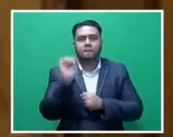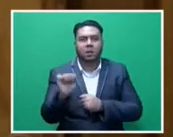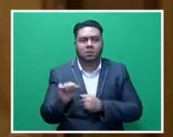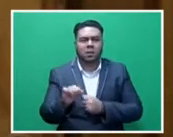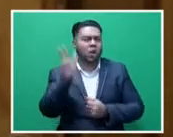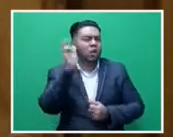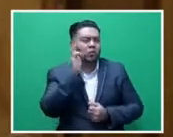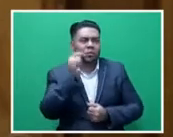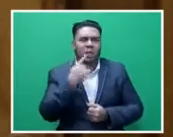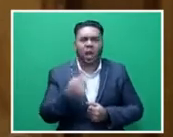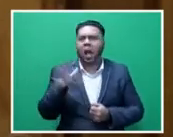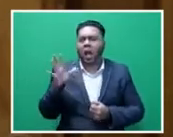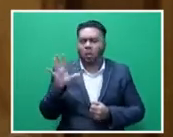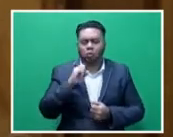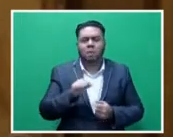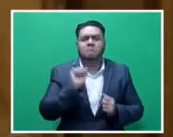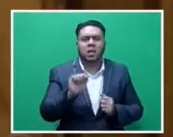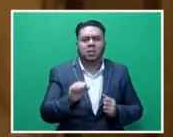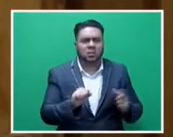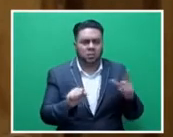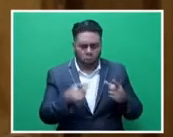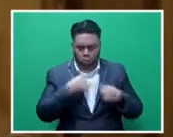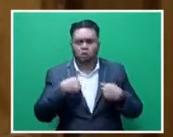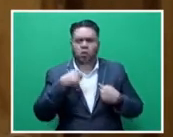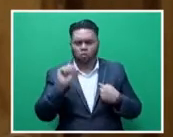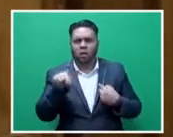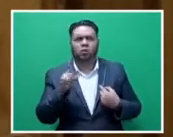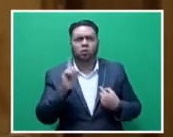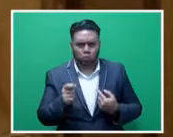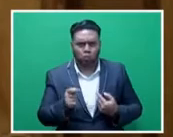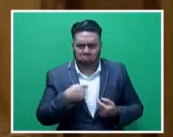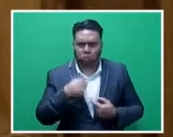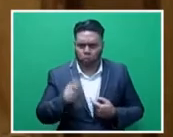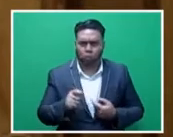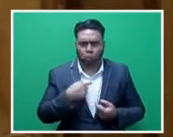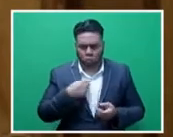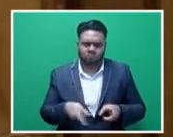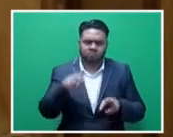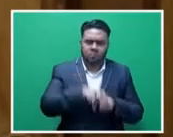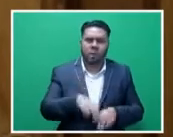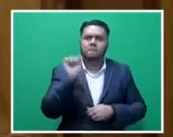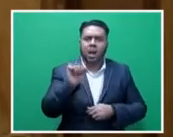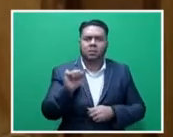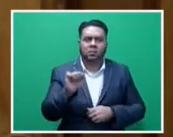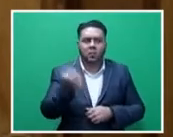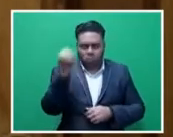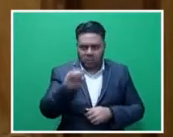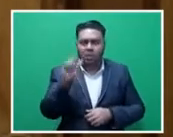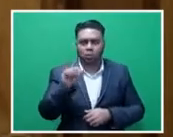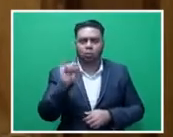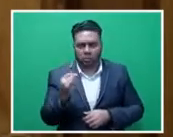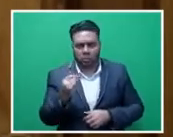many times, I took the bus from here, we do that too. We do that too. We've done it, and we still do it,